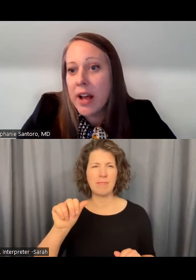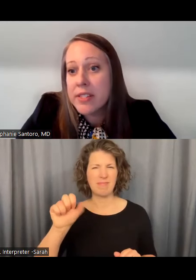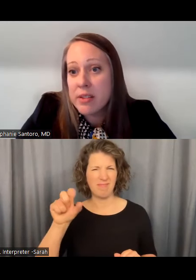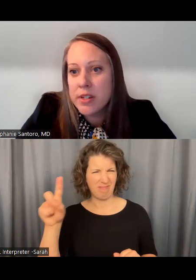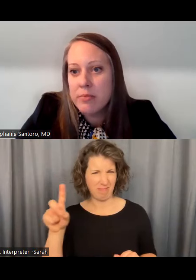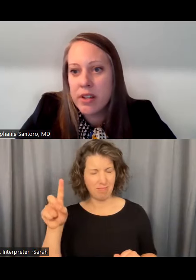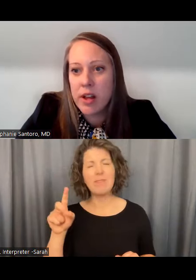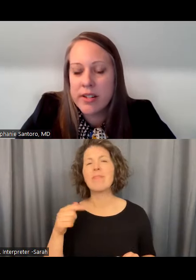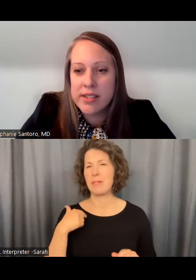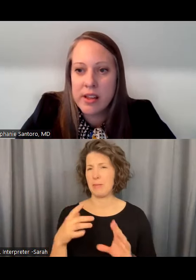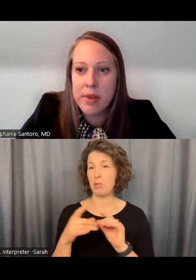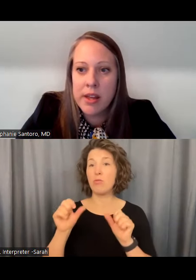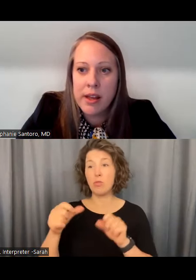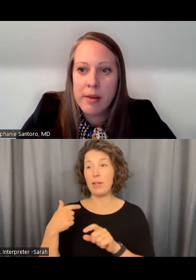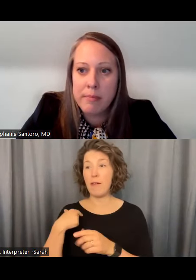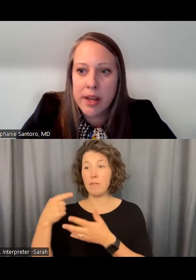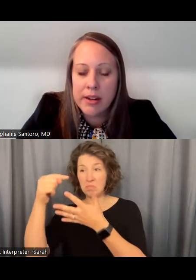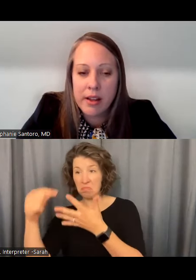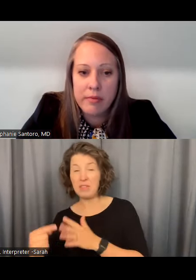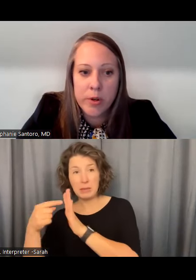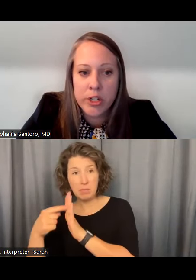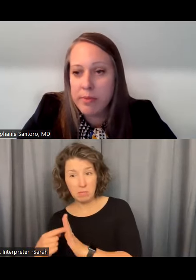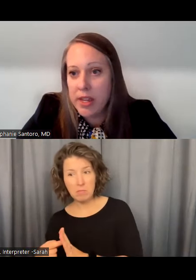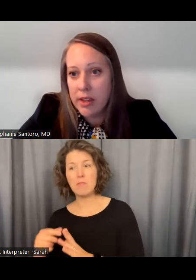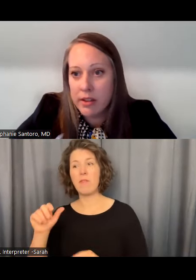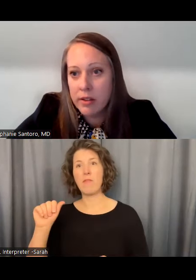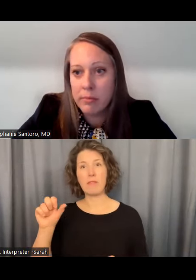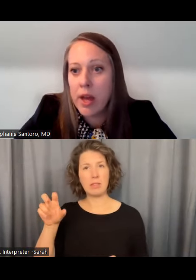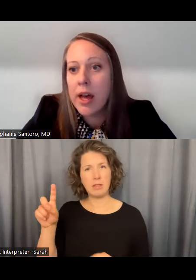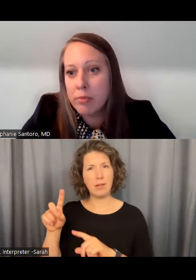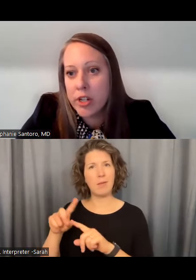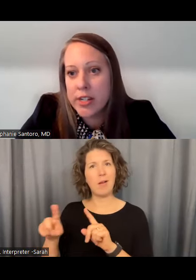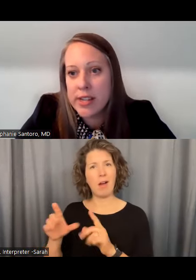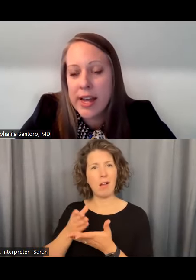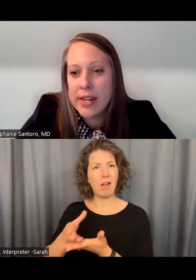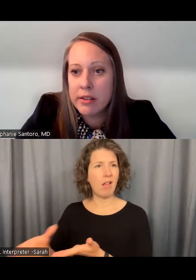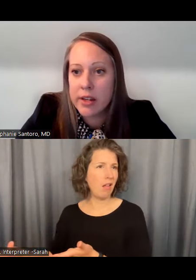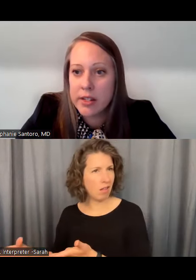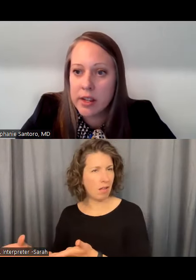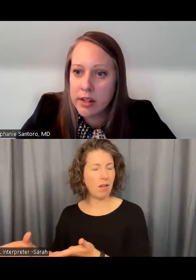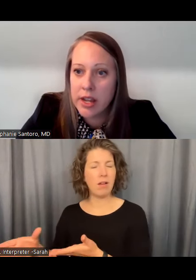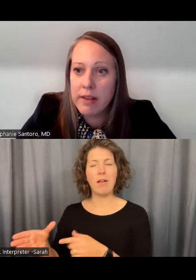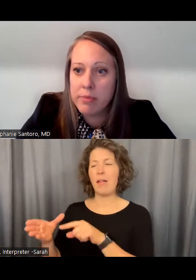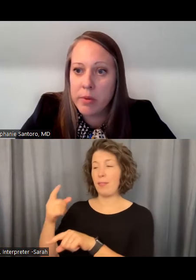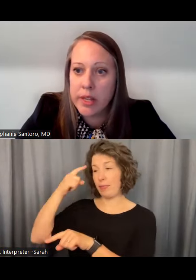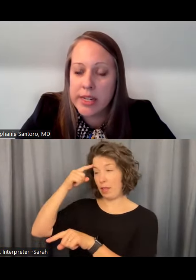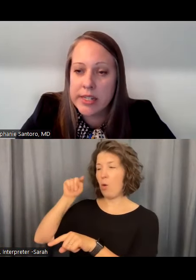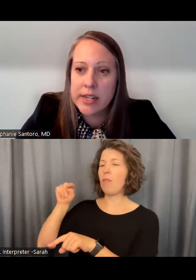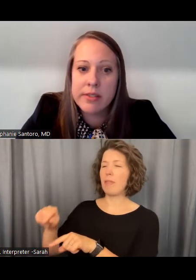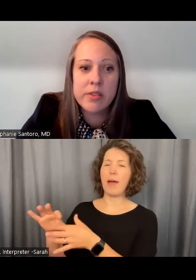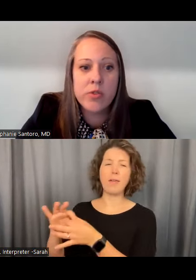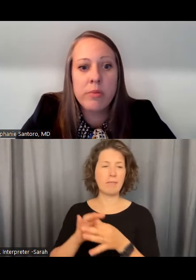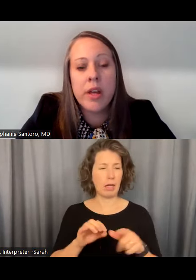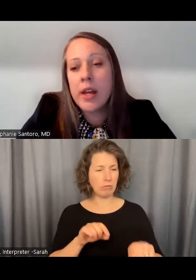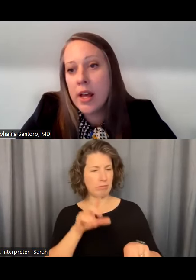you could have symptoms of autism, but unfortunately be brushed aside and thought to have it be related to